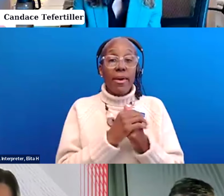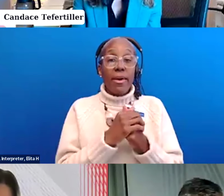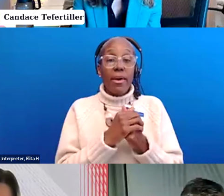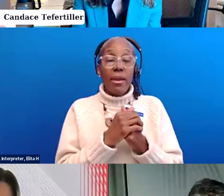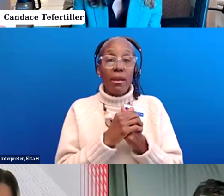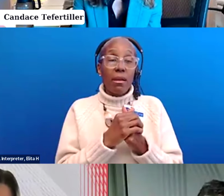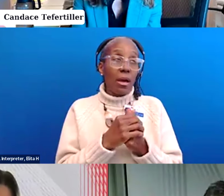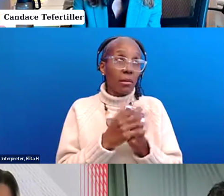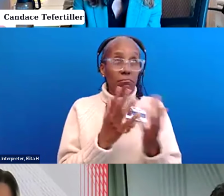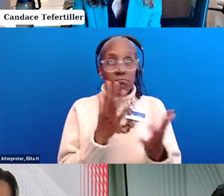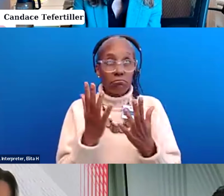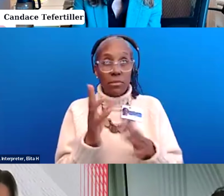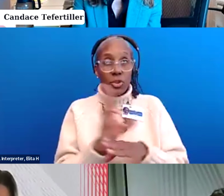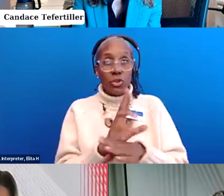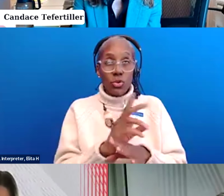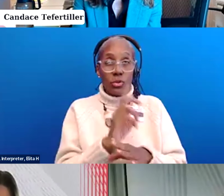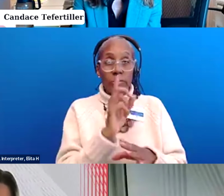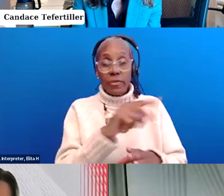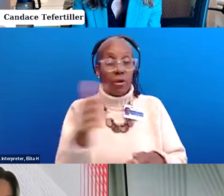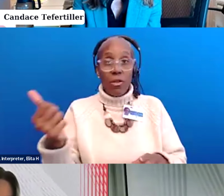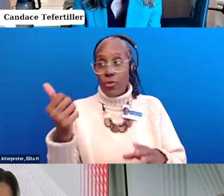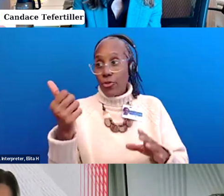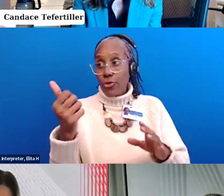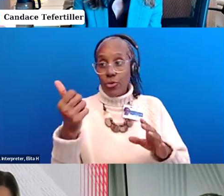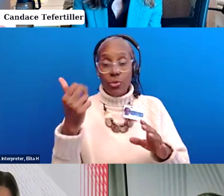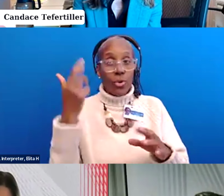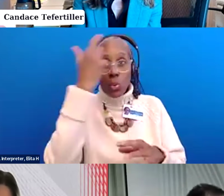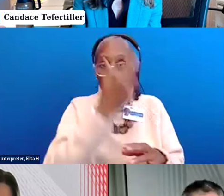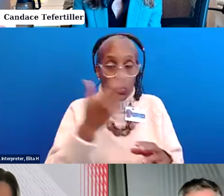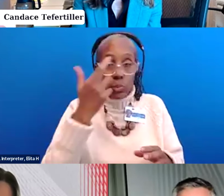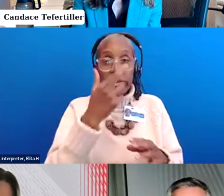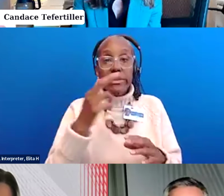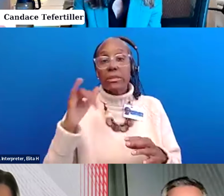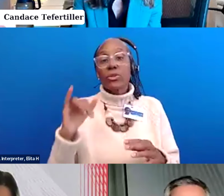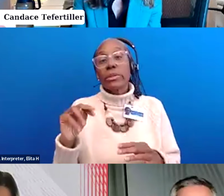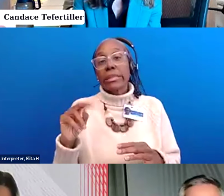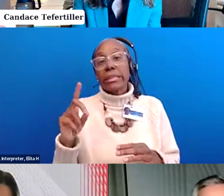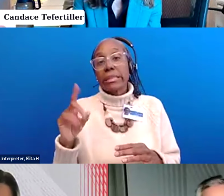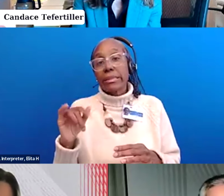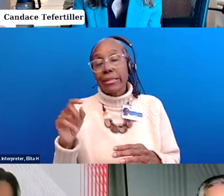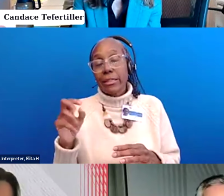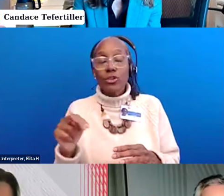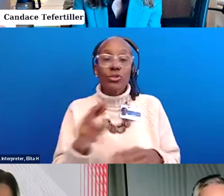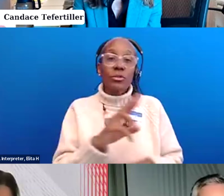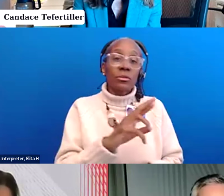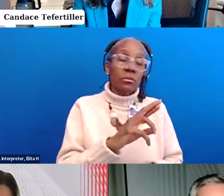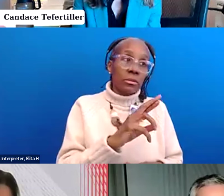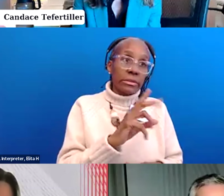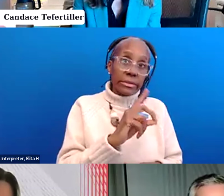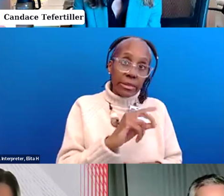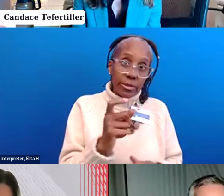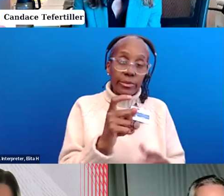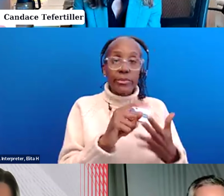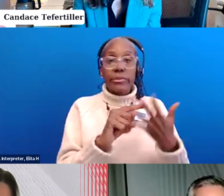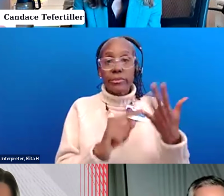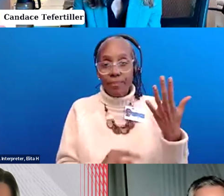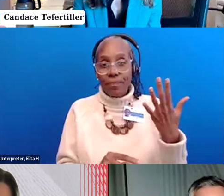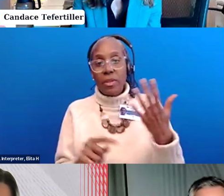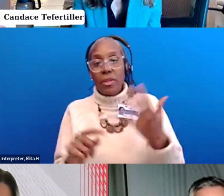being used for other indications, and are there studies being conducted to kind of expand the use?